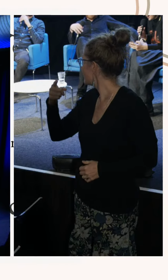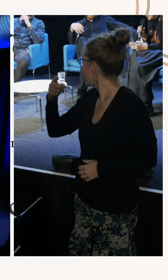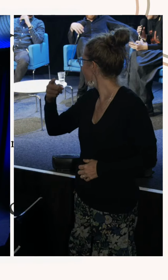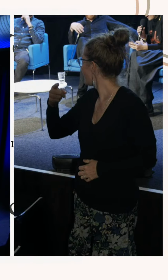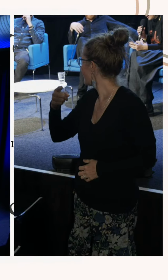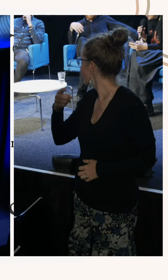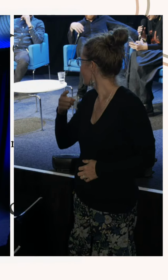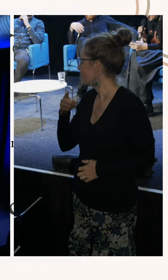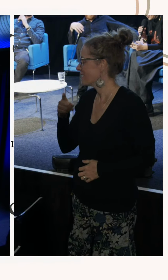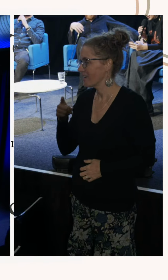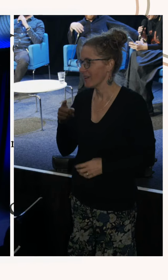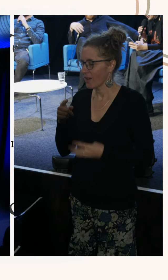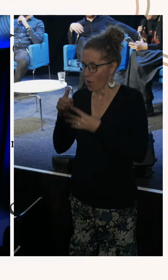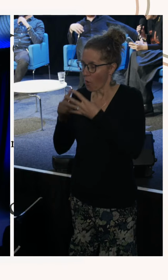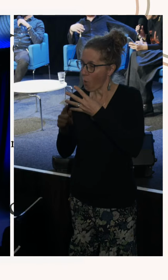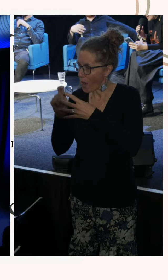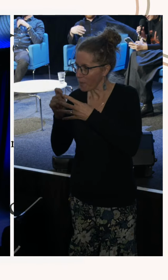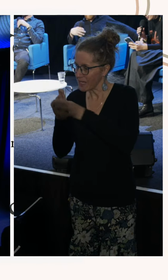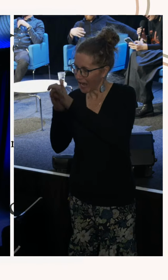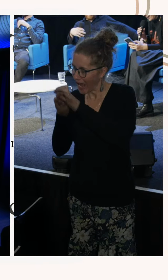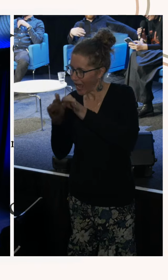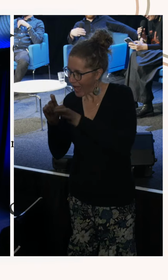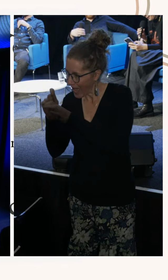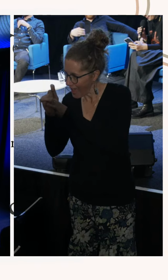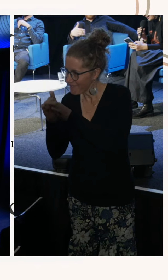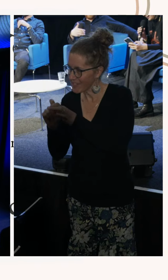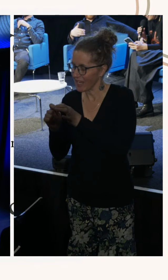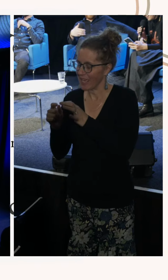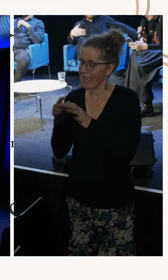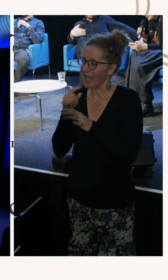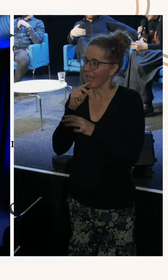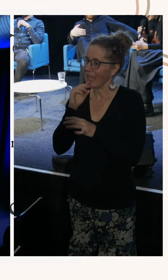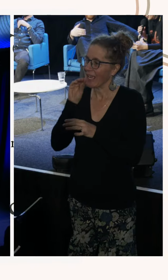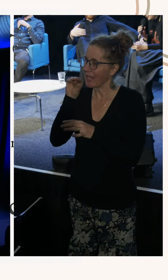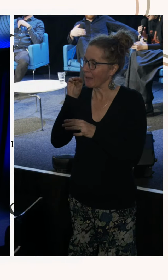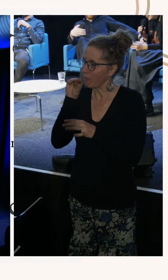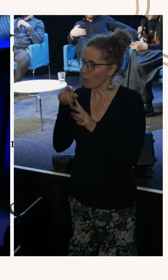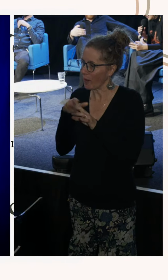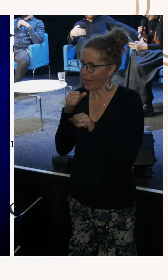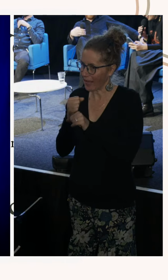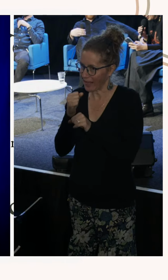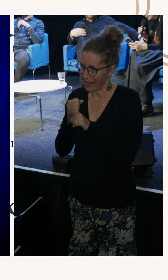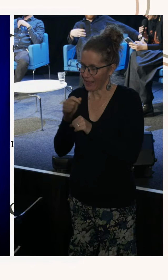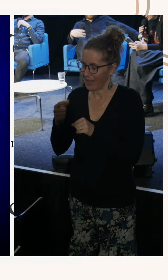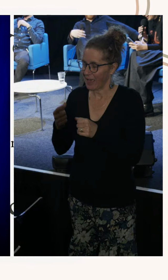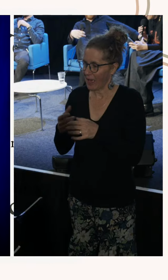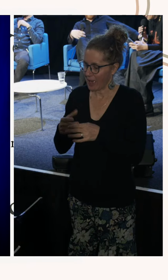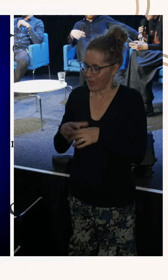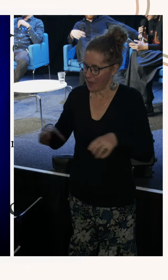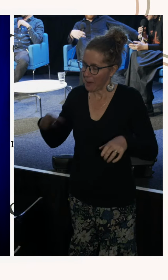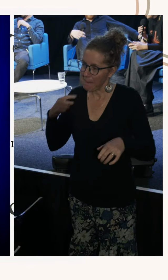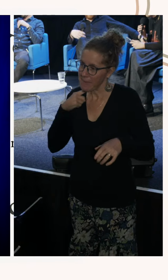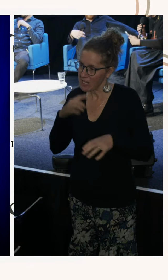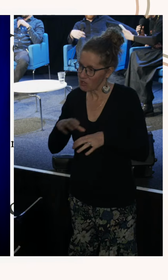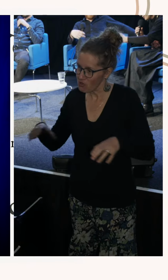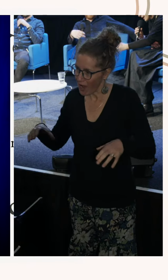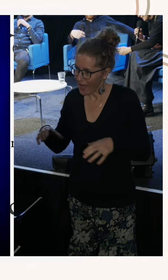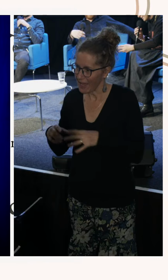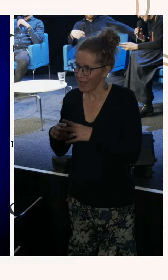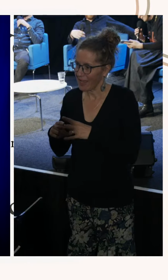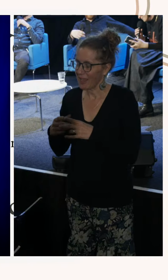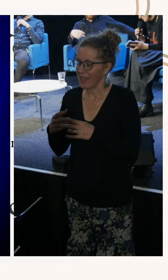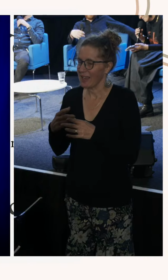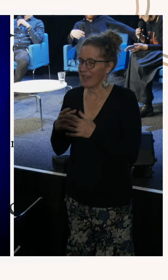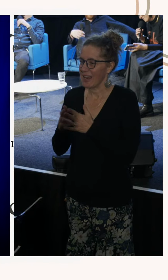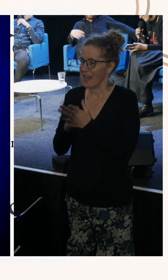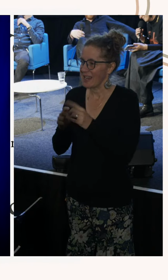emu egg is one of the options. So is a meat tray, a cricket bat, a commemorative statue of Ned Kelly's helmet, or a long neck of VB. What is your